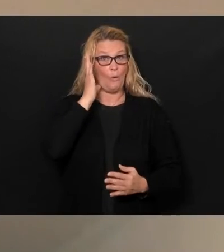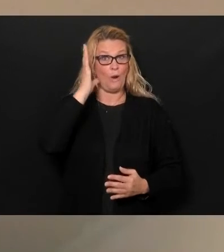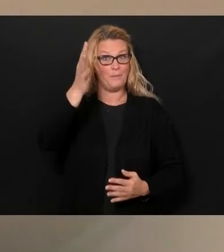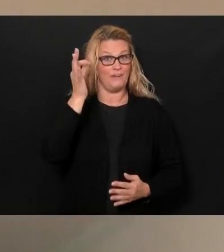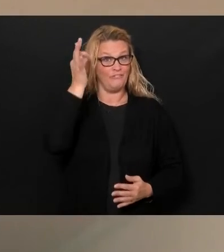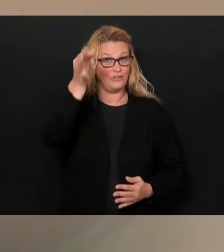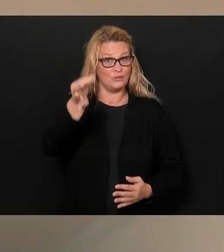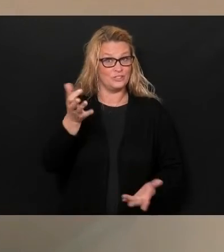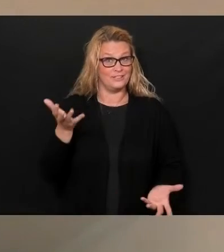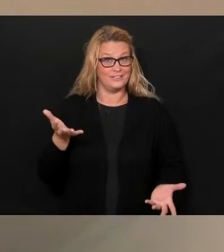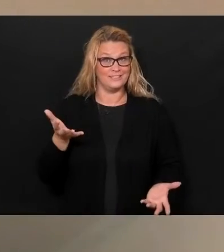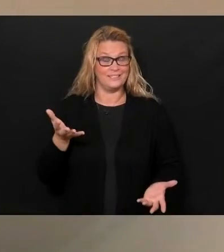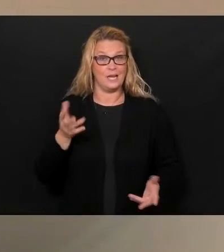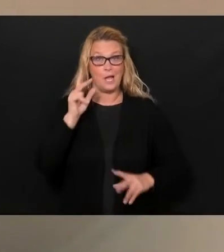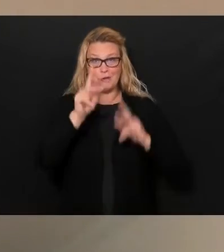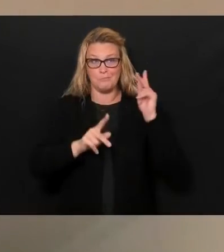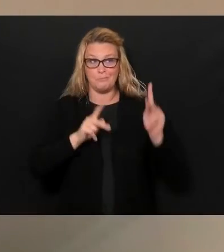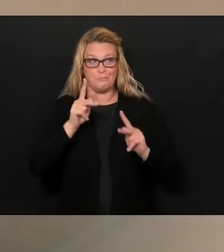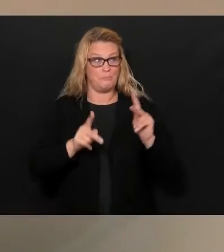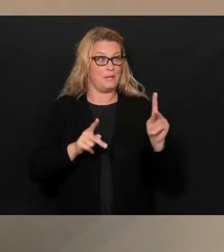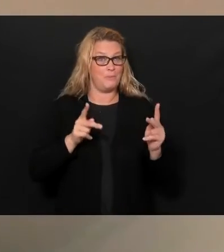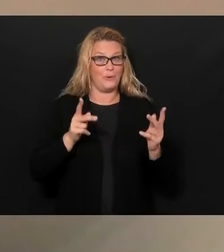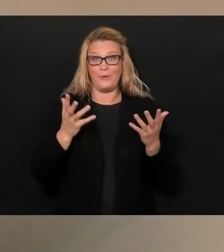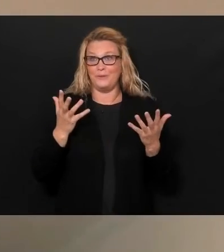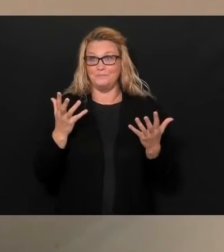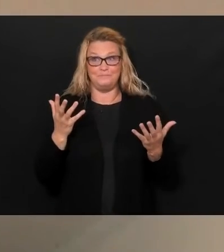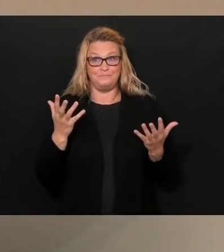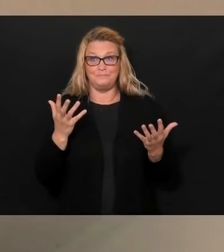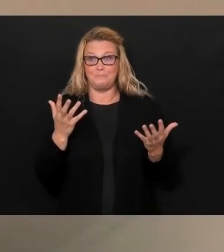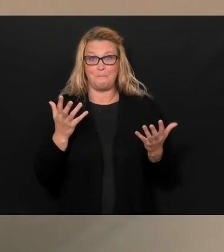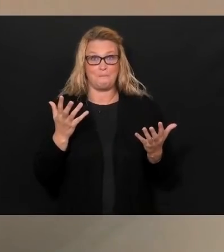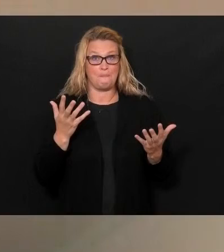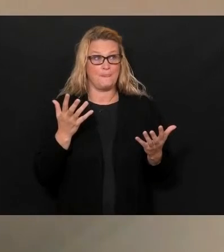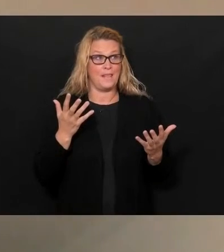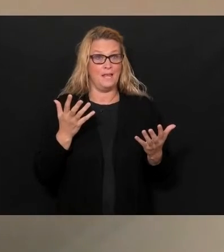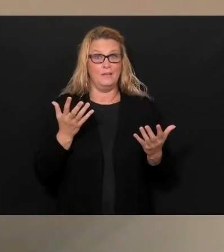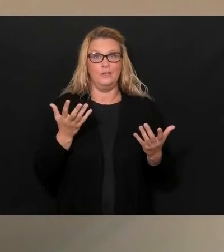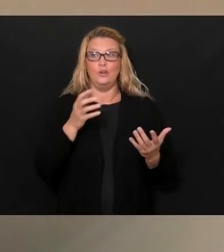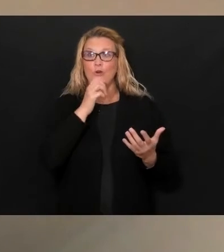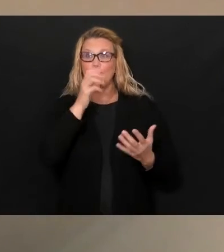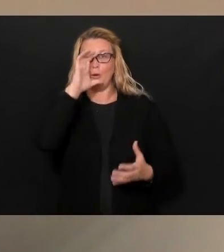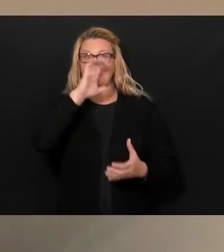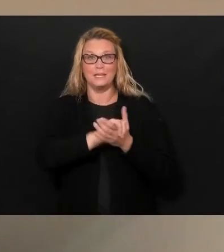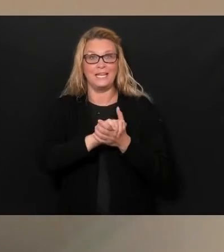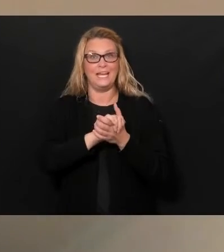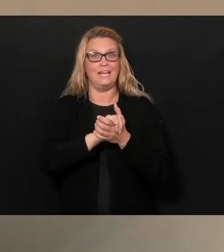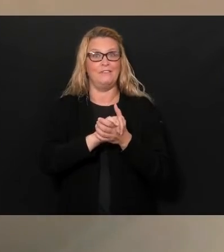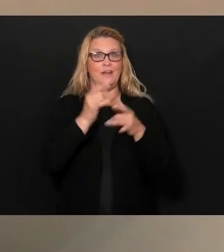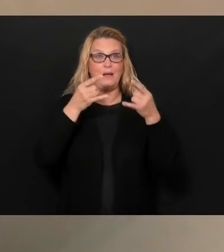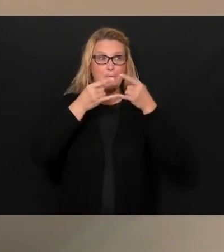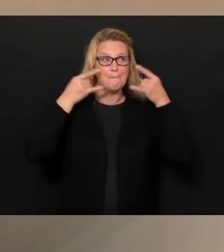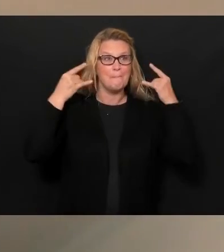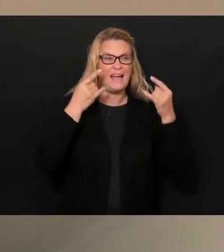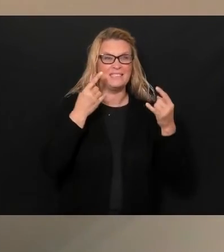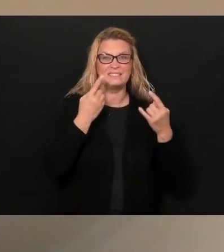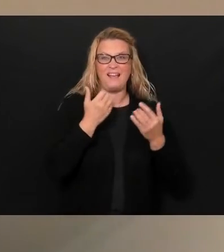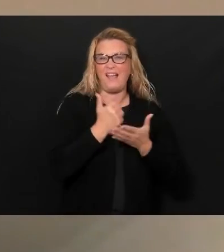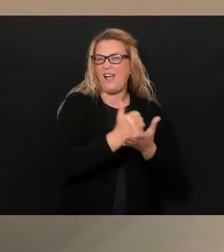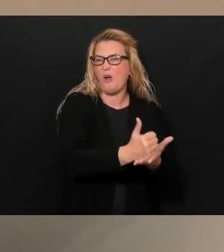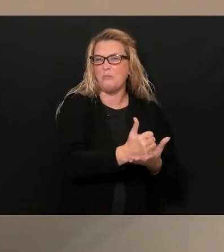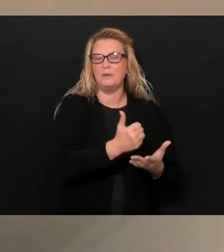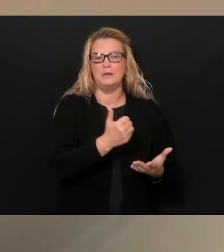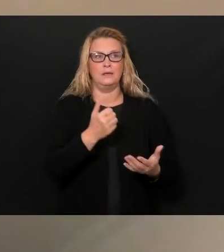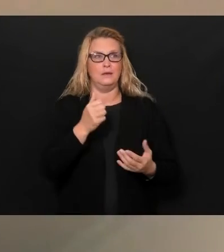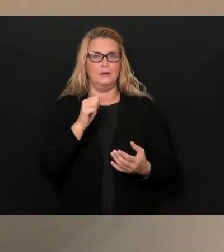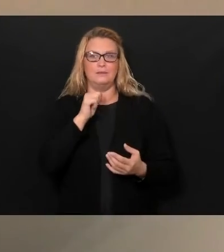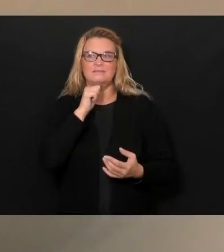goes inside and as people may not, may be against wearing masks and physically distancing and staying with